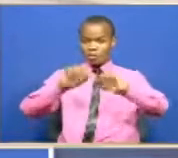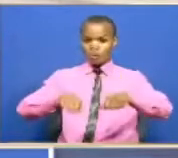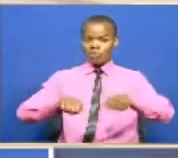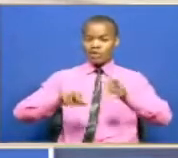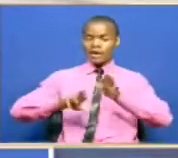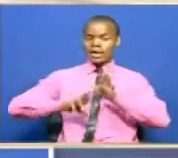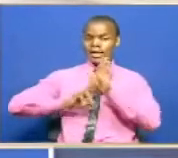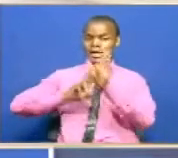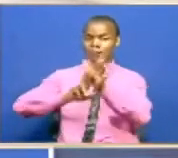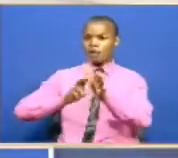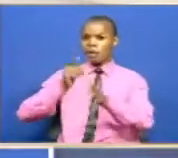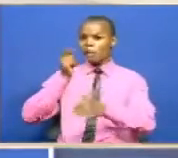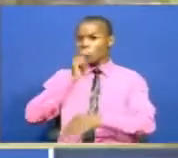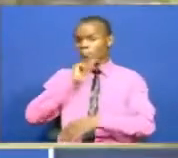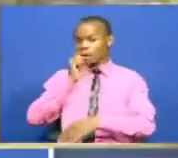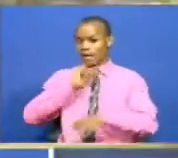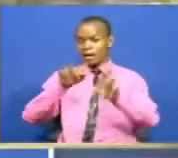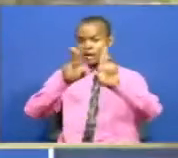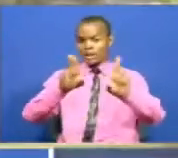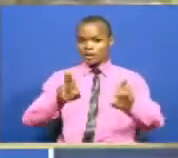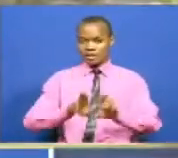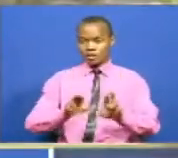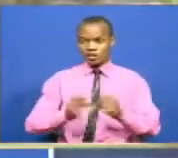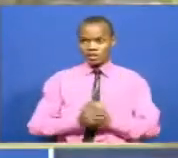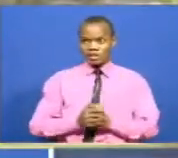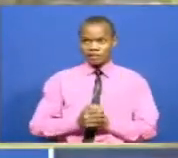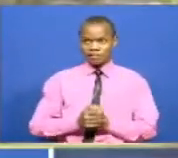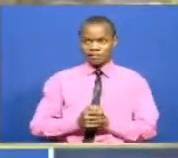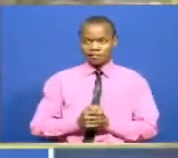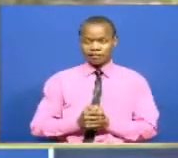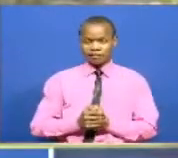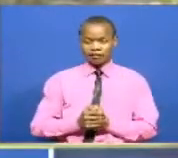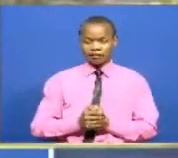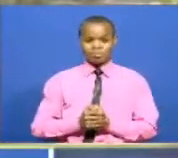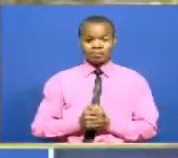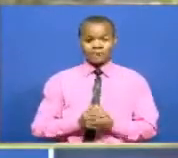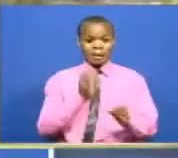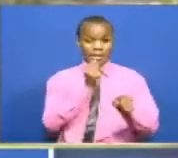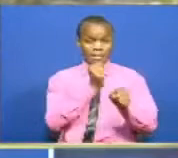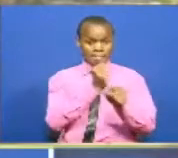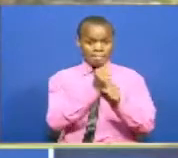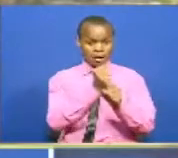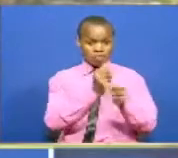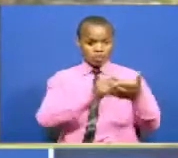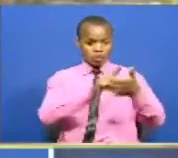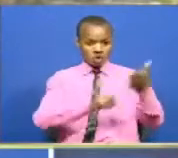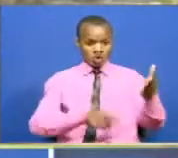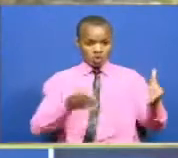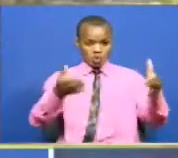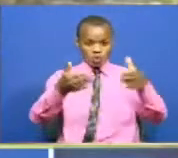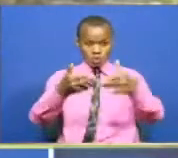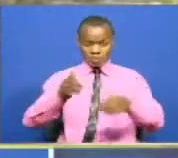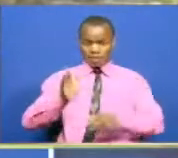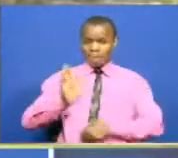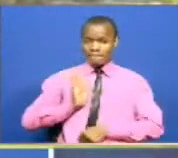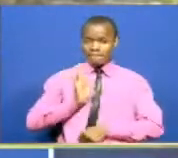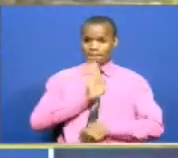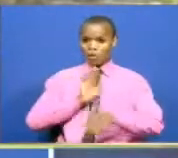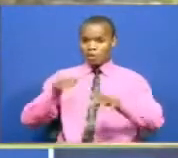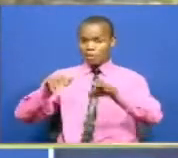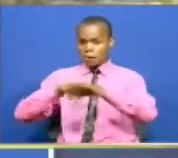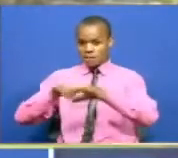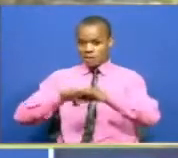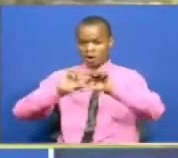reduce taxation of the cash crop. Unda tume ama unda kikundi cha kwenda